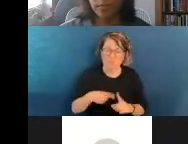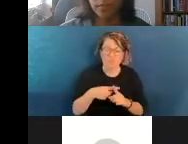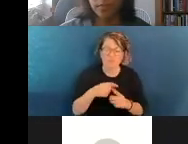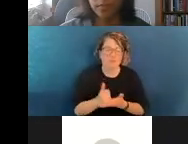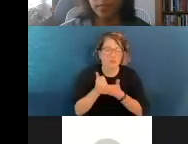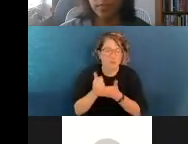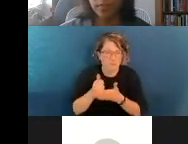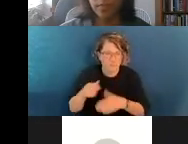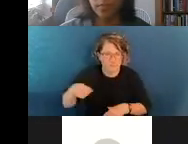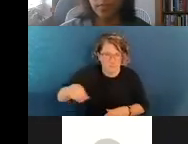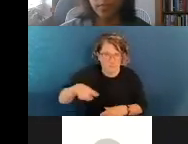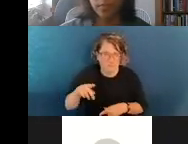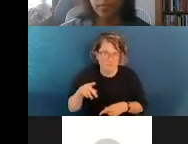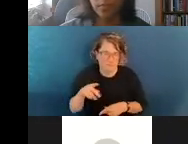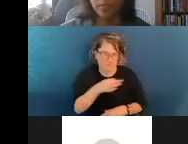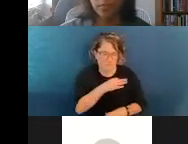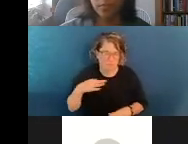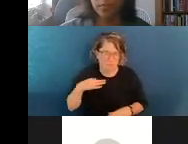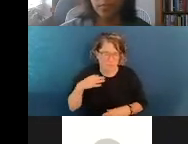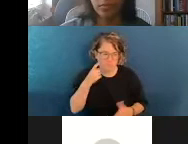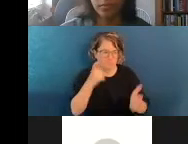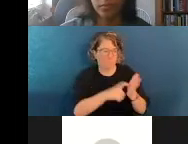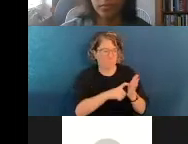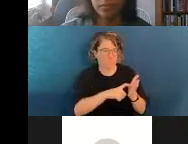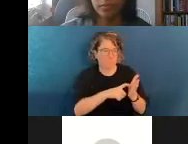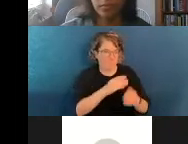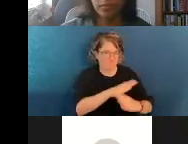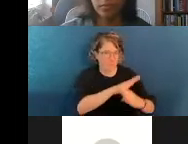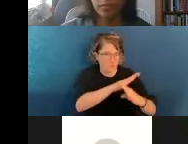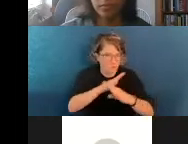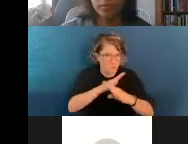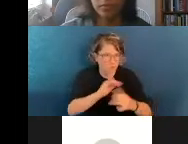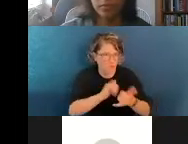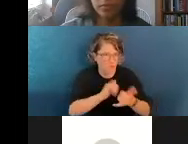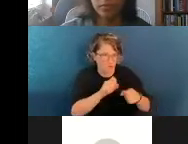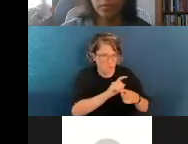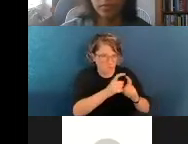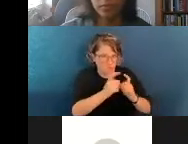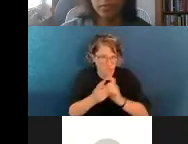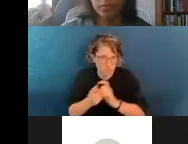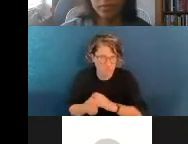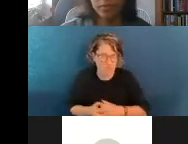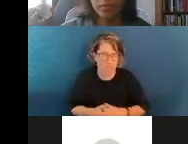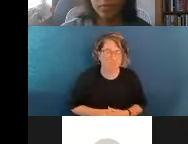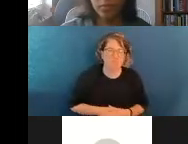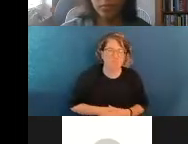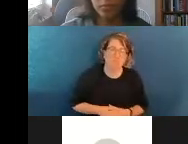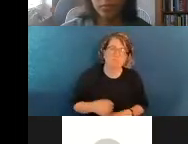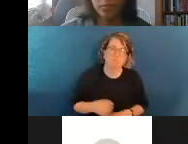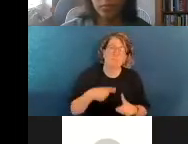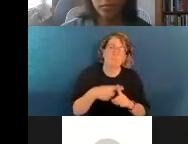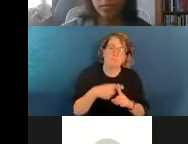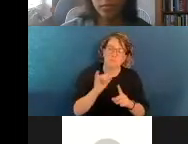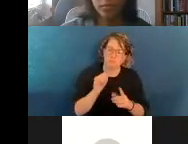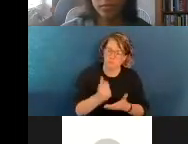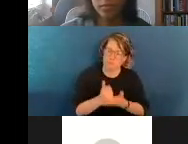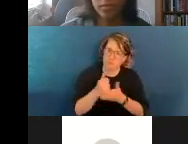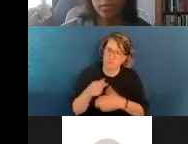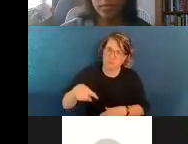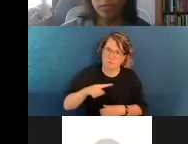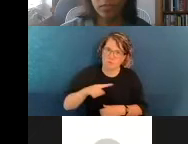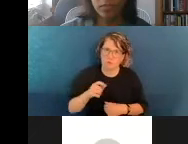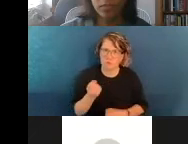for change. And there are pieces around building awareness and understanding of trauma and compassionate